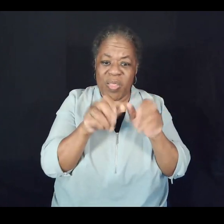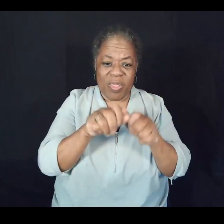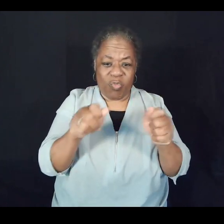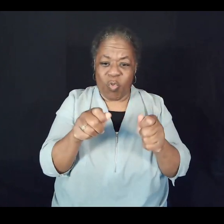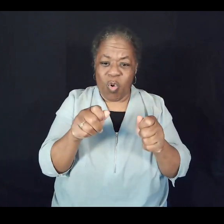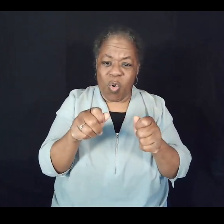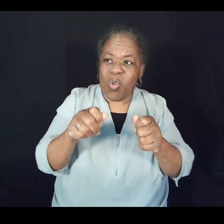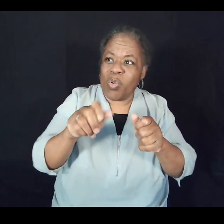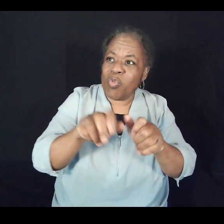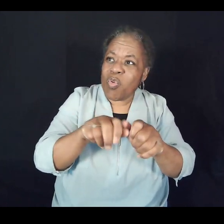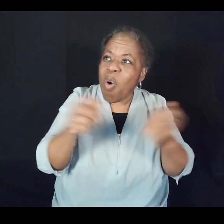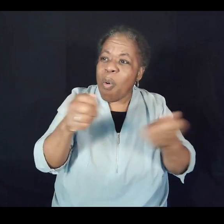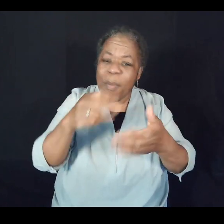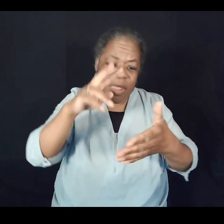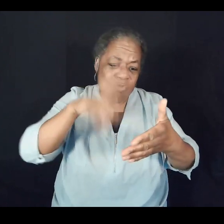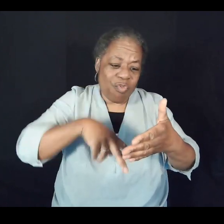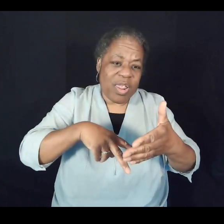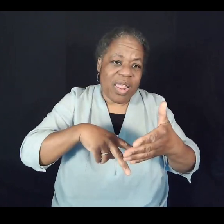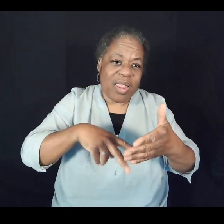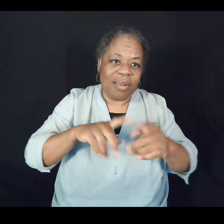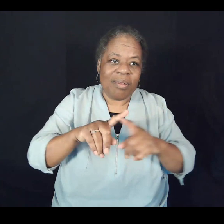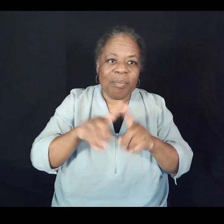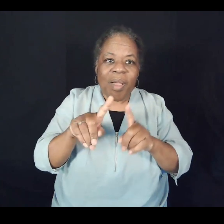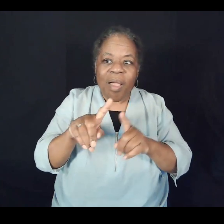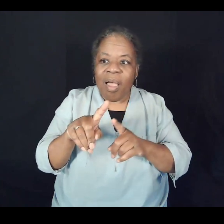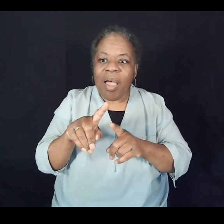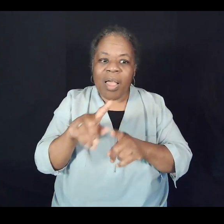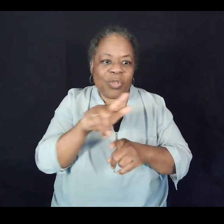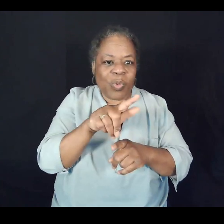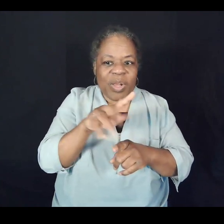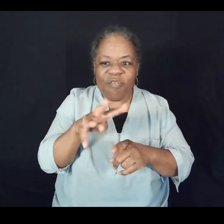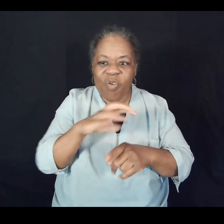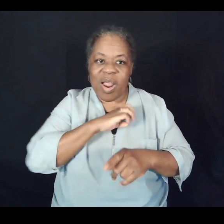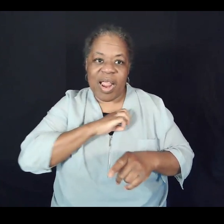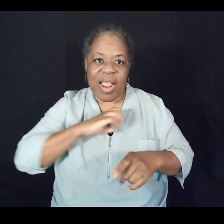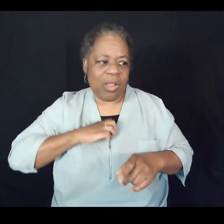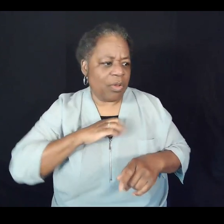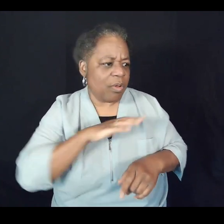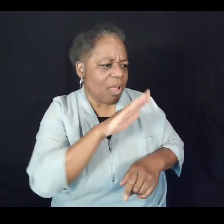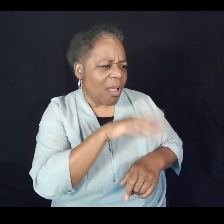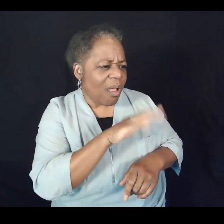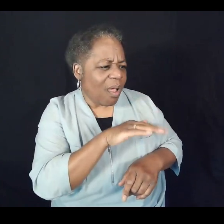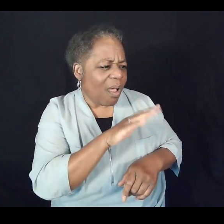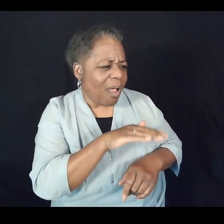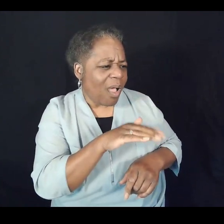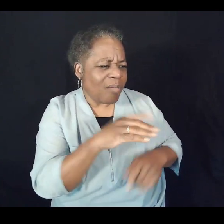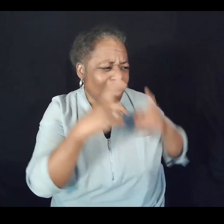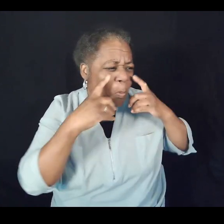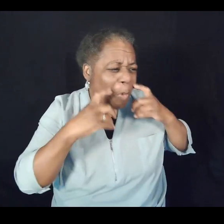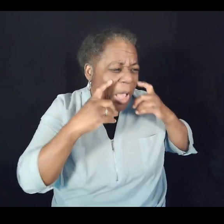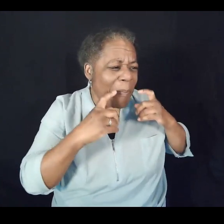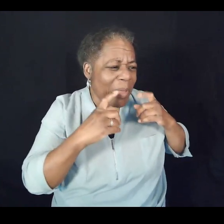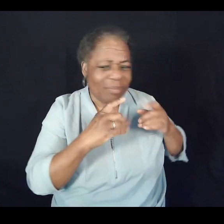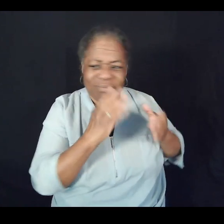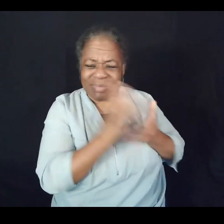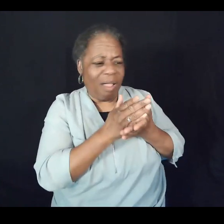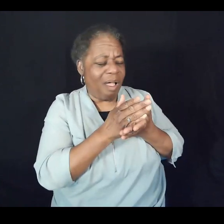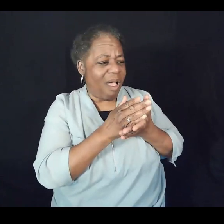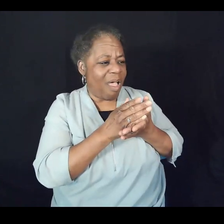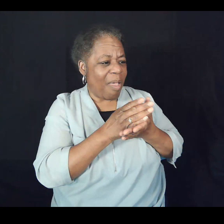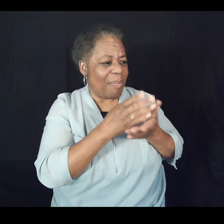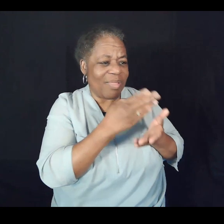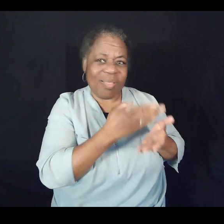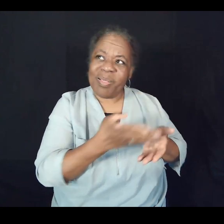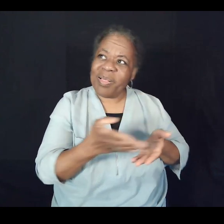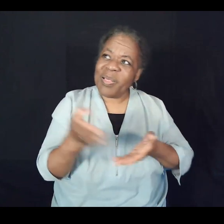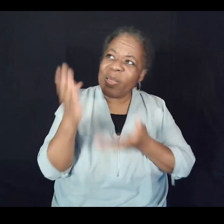it. But one of the 24 elders said to me, "Stop weeping. Look, the Lion of